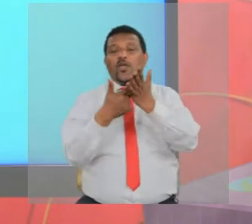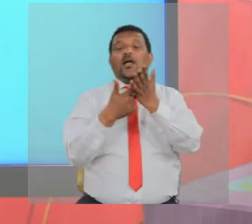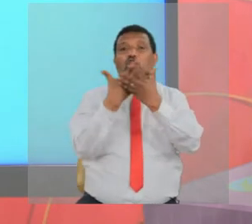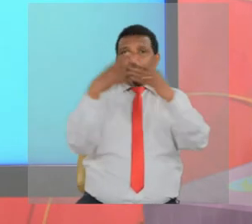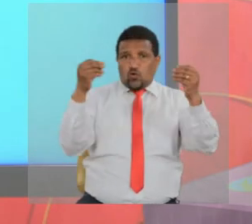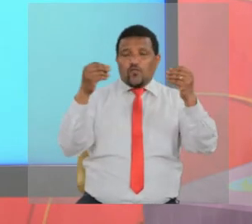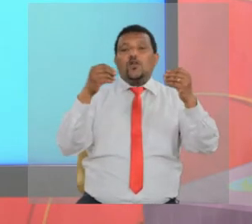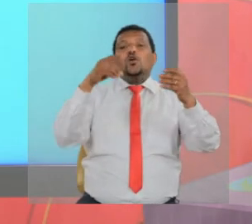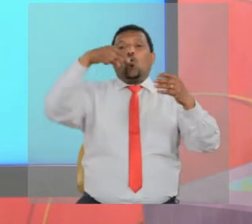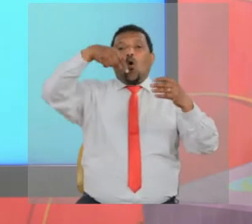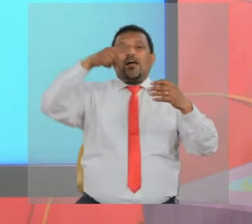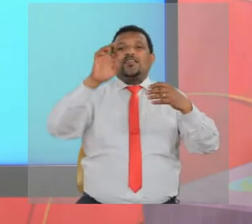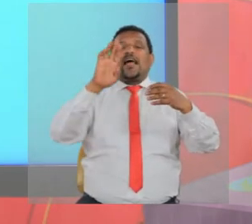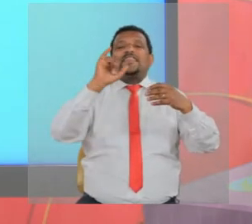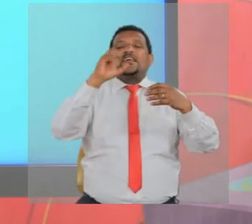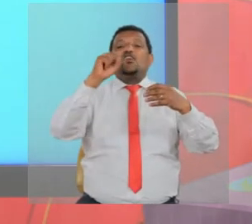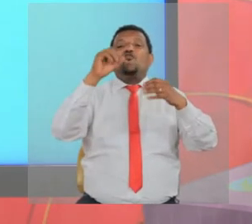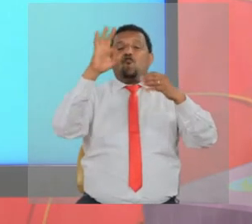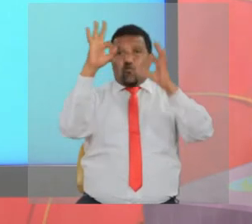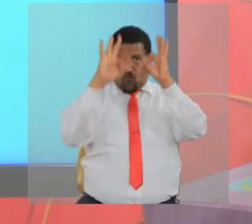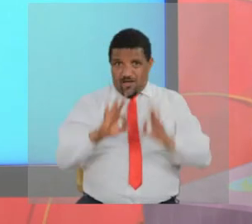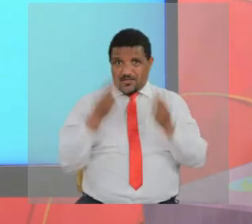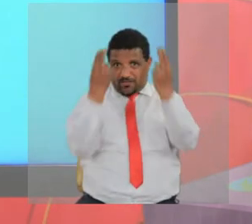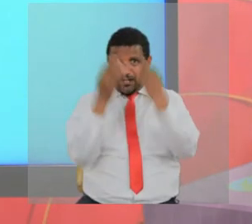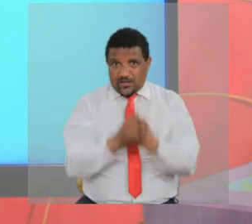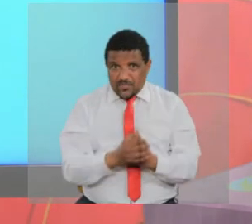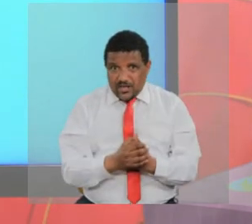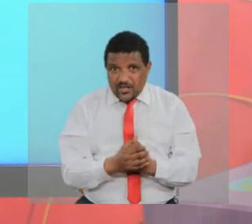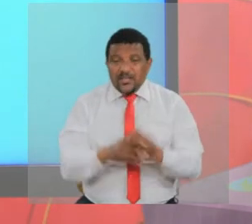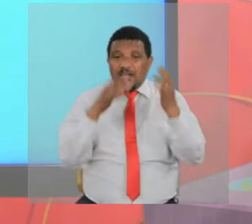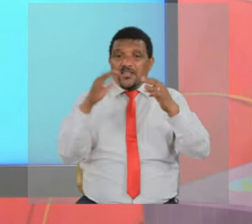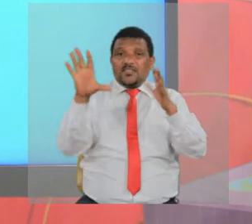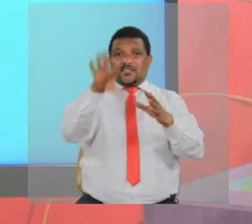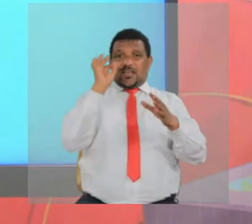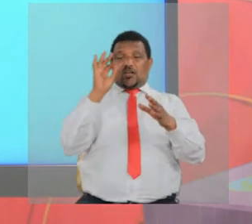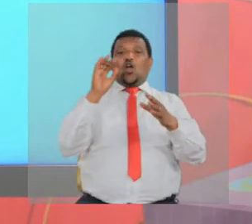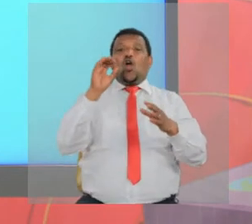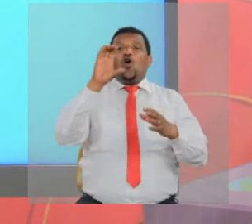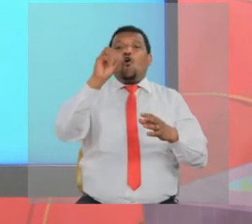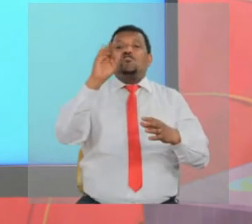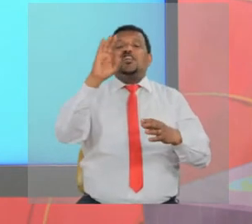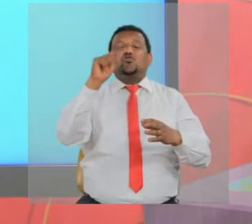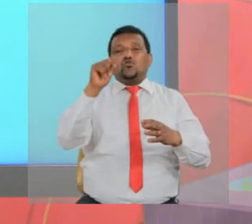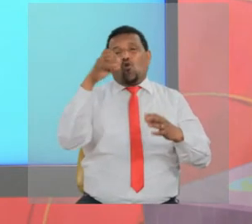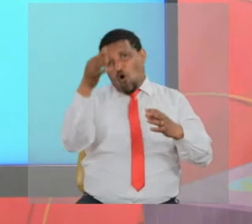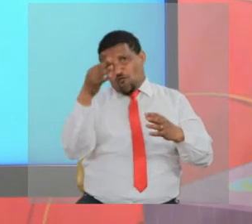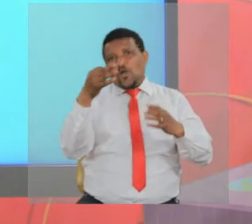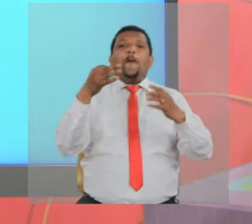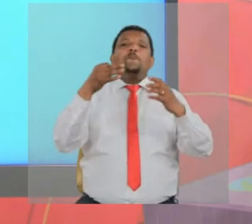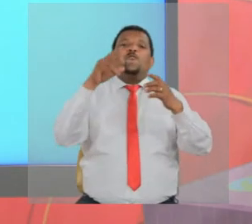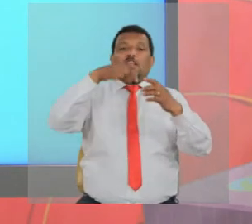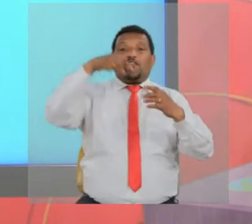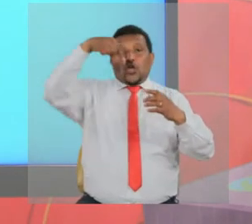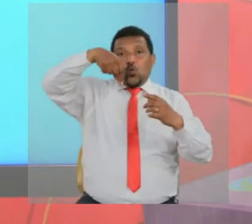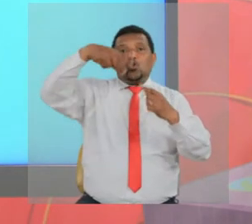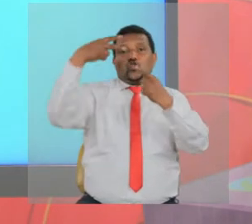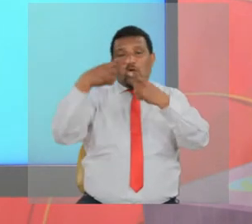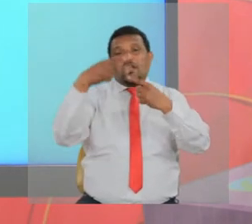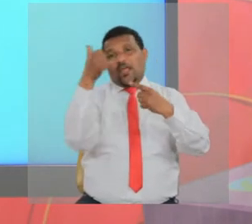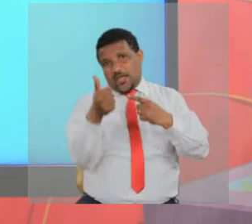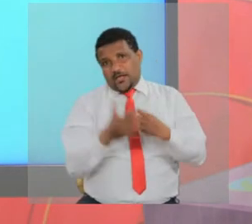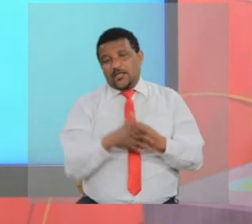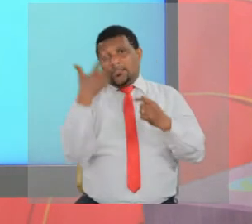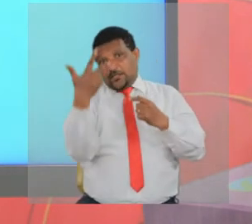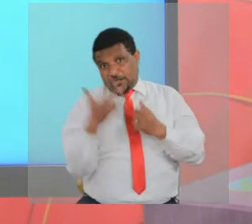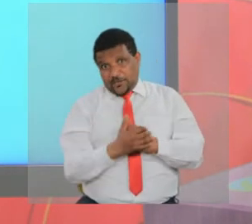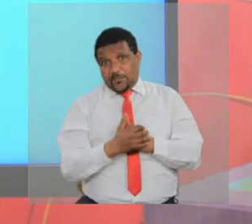using the quadratic formula. So let's take the coefficient of the variable q square as a, which is 3. And